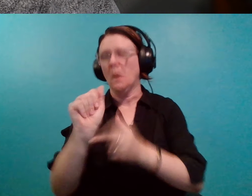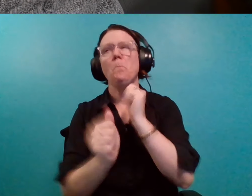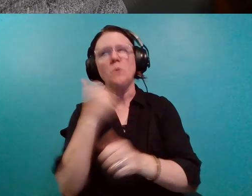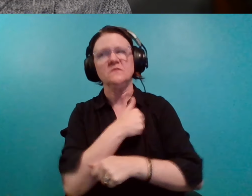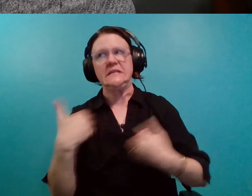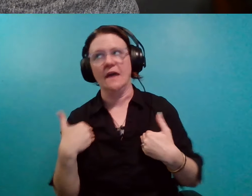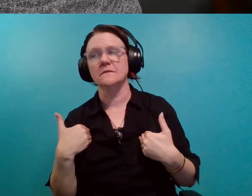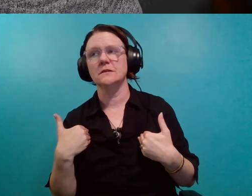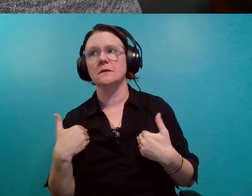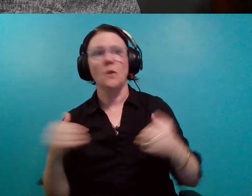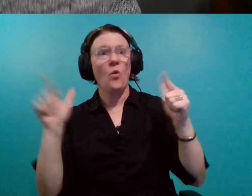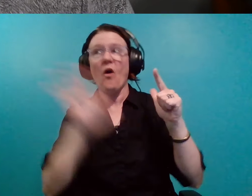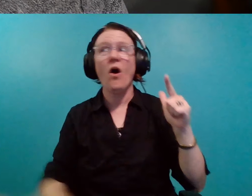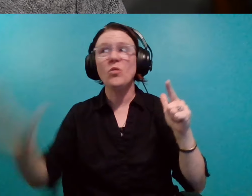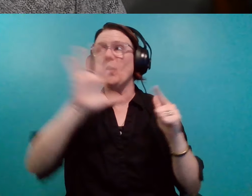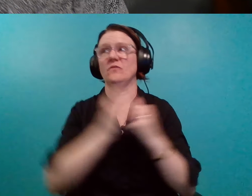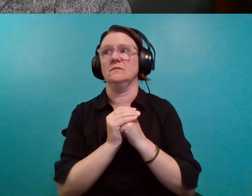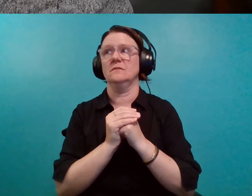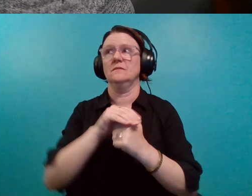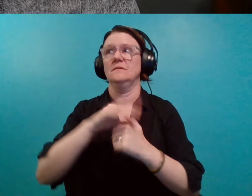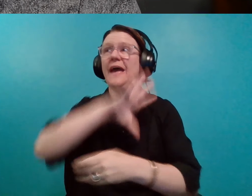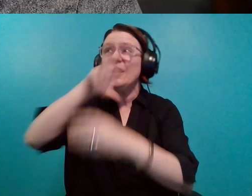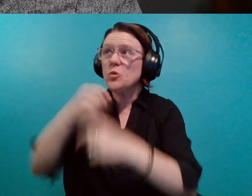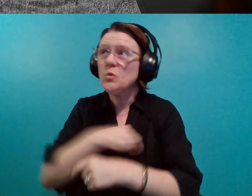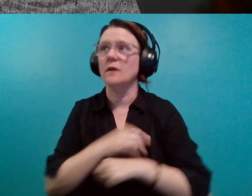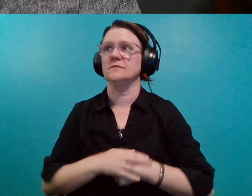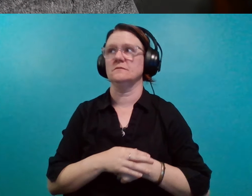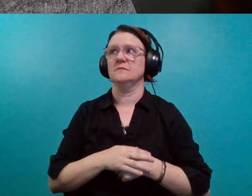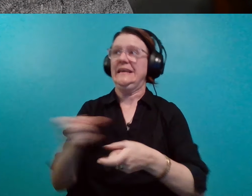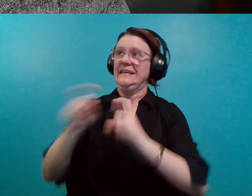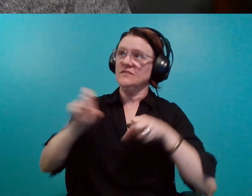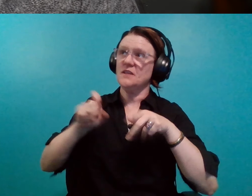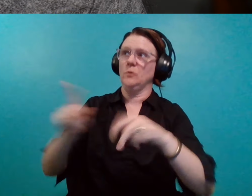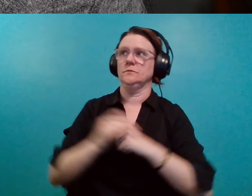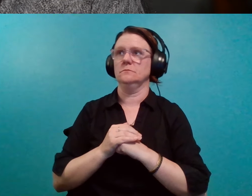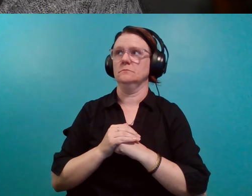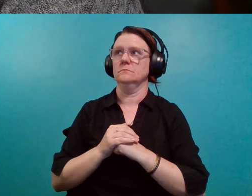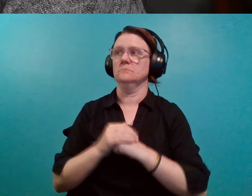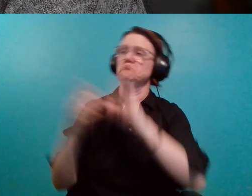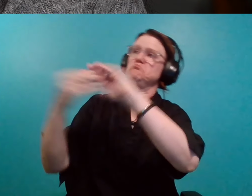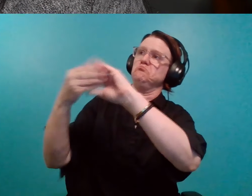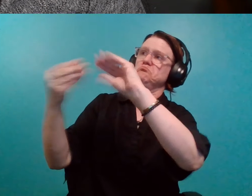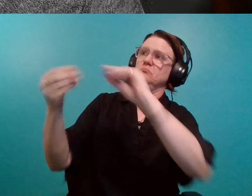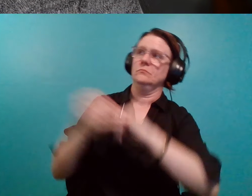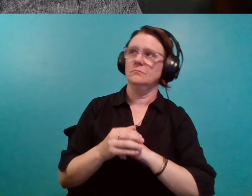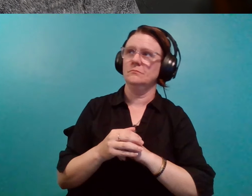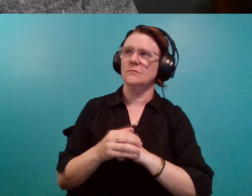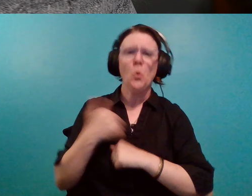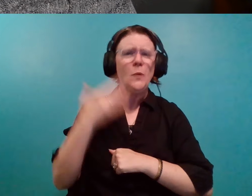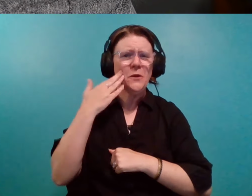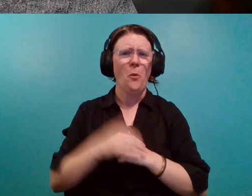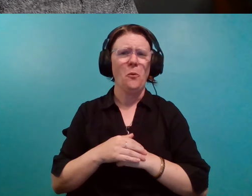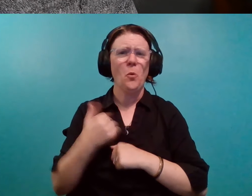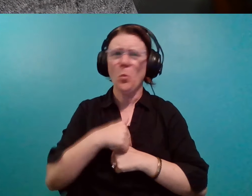disability. So we're everywhere. Include us. Give us a seat at the table. Hear us. We know